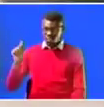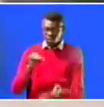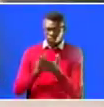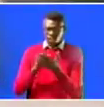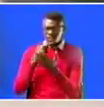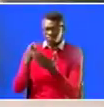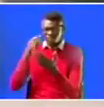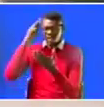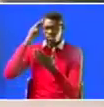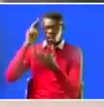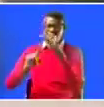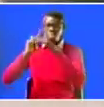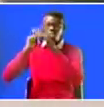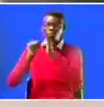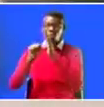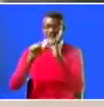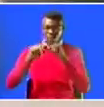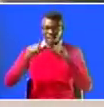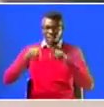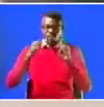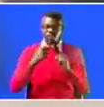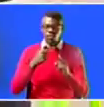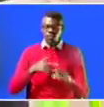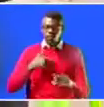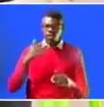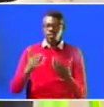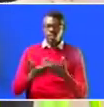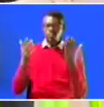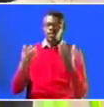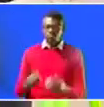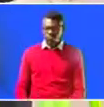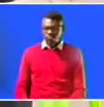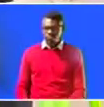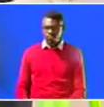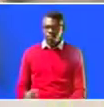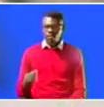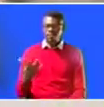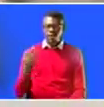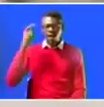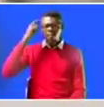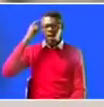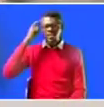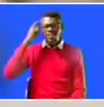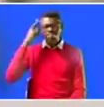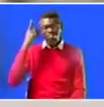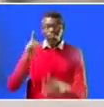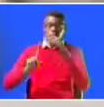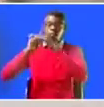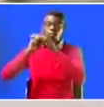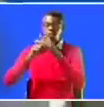trigger is more or less a revelation that made her question a lot of what she read in the Bible while in high